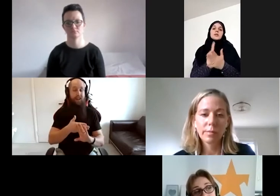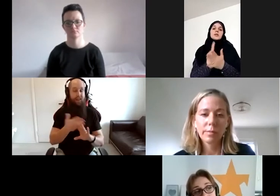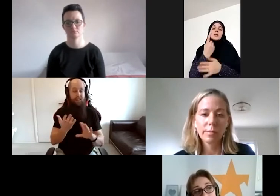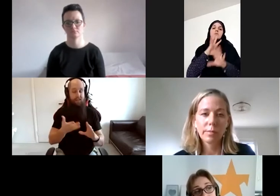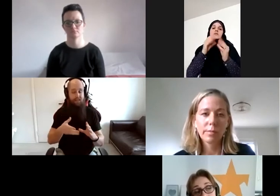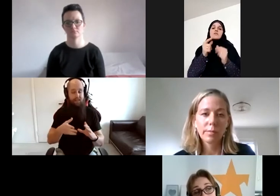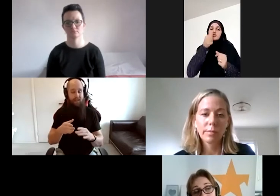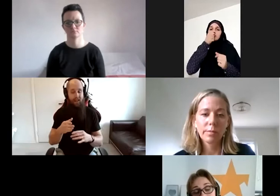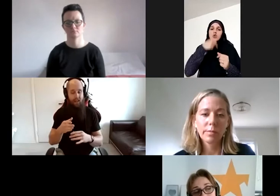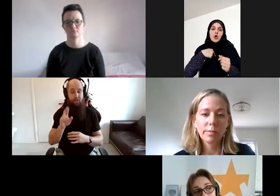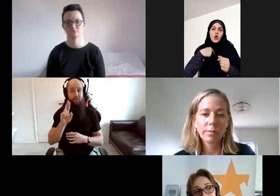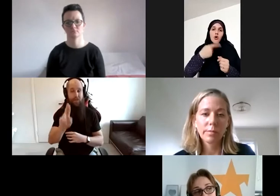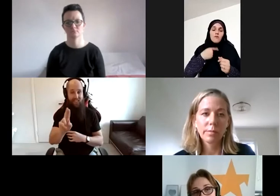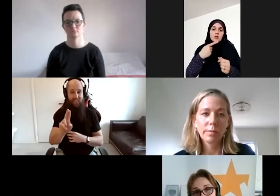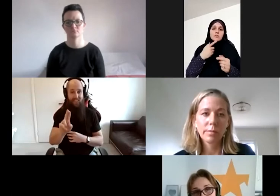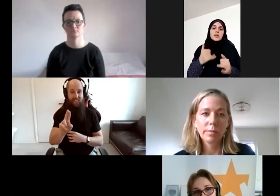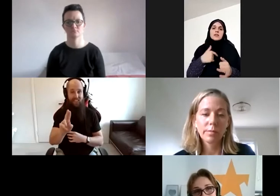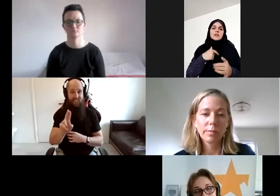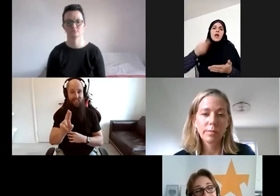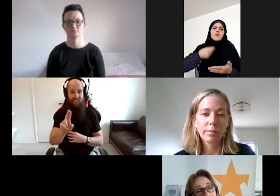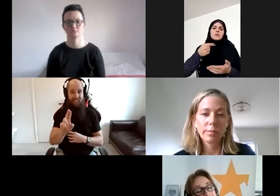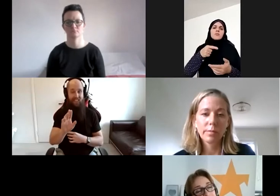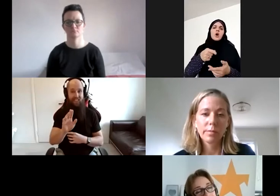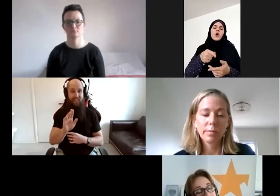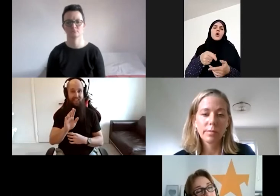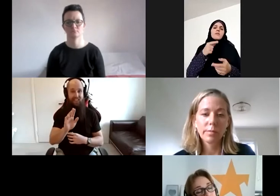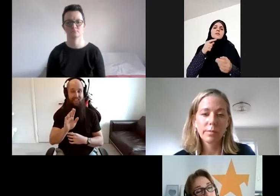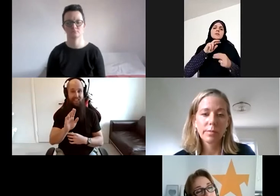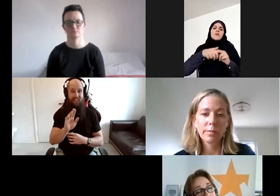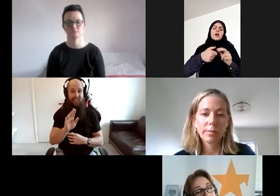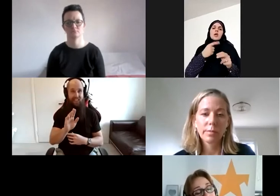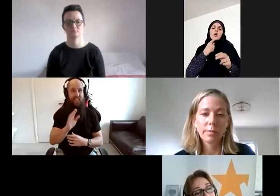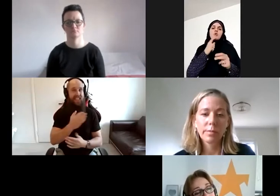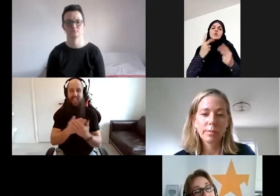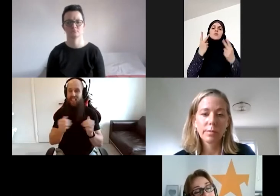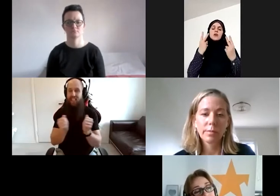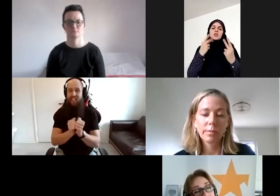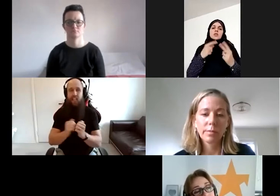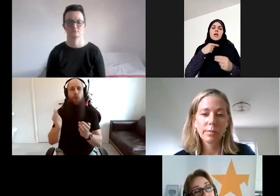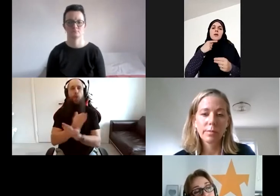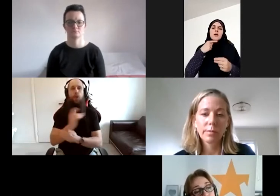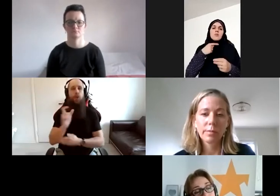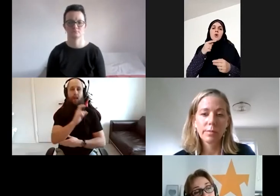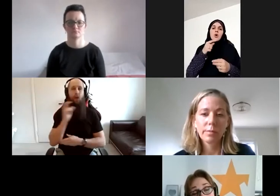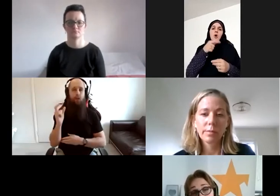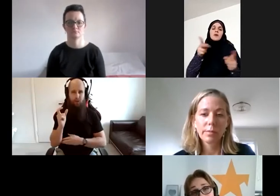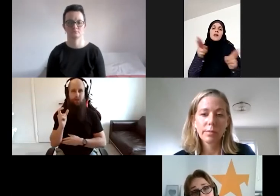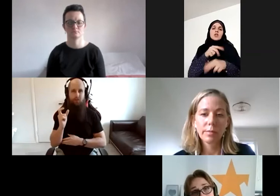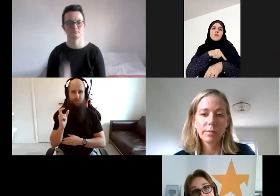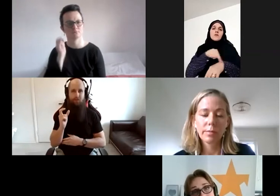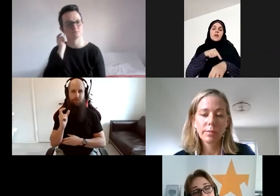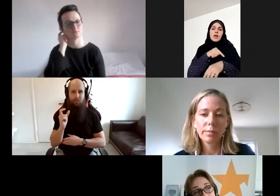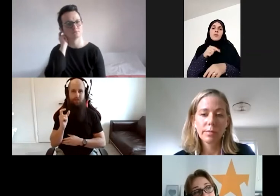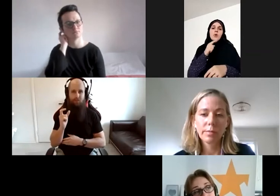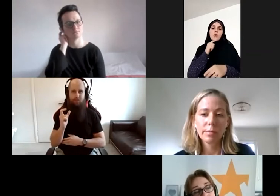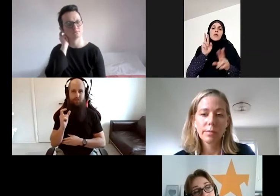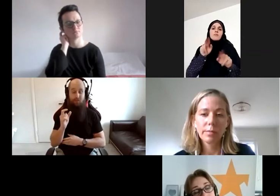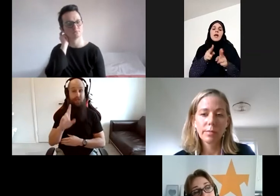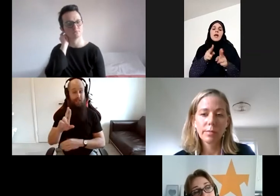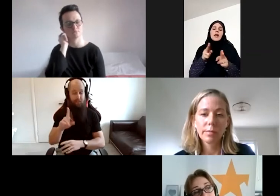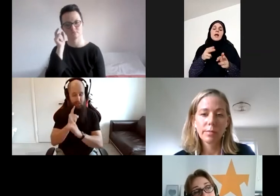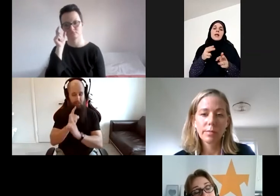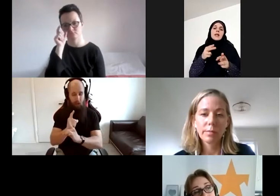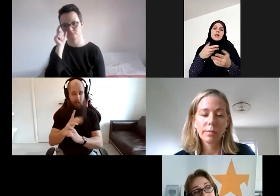that nothing without us, nothing about us. We really followed in Bosnia and Herzegovina,